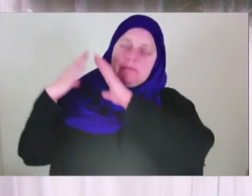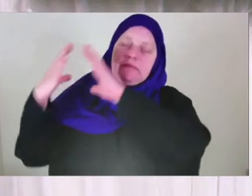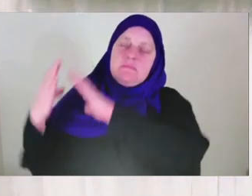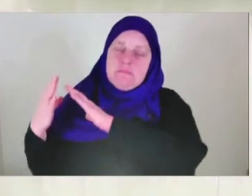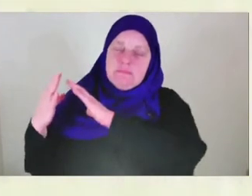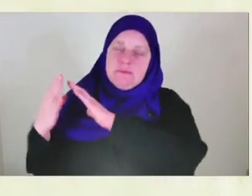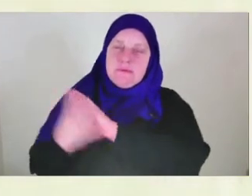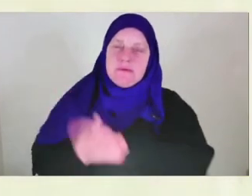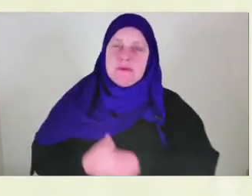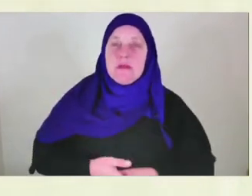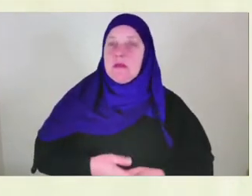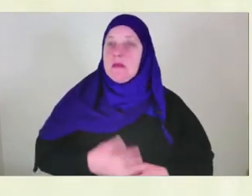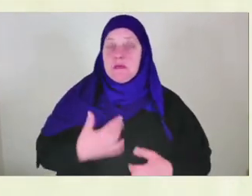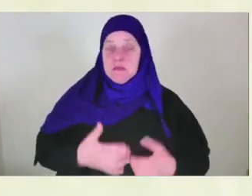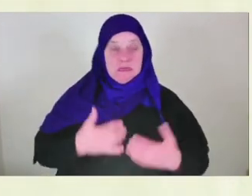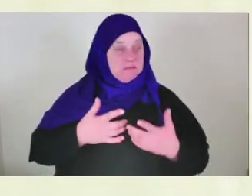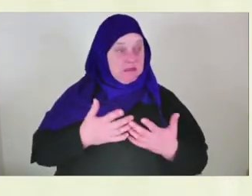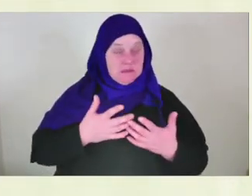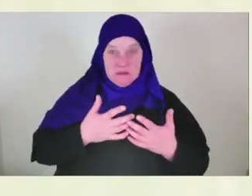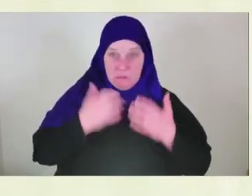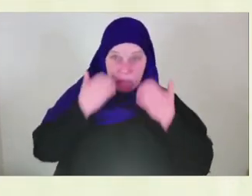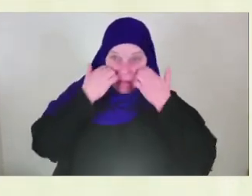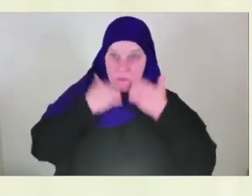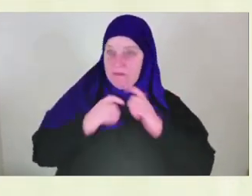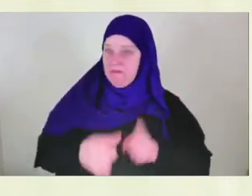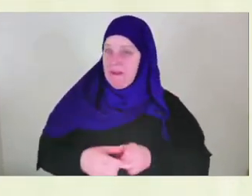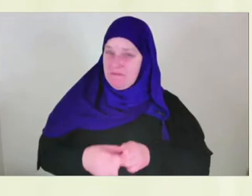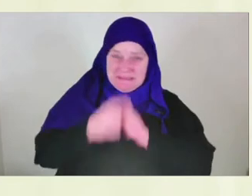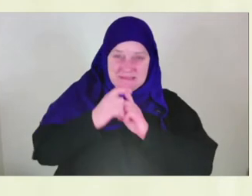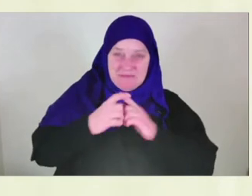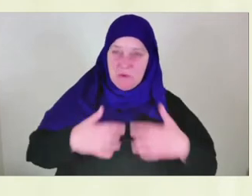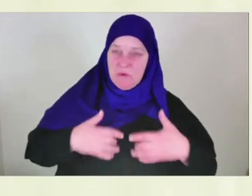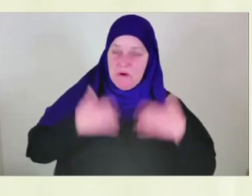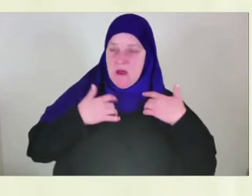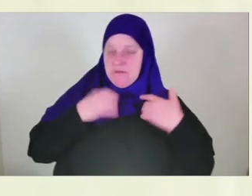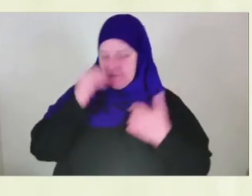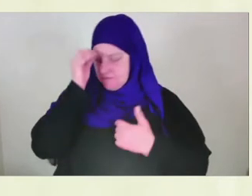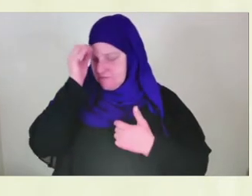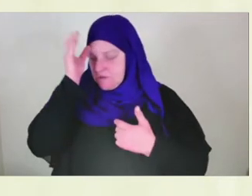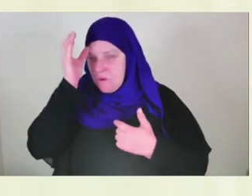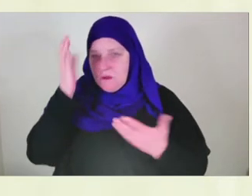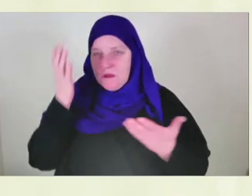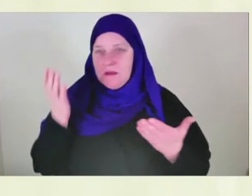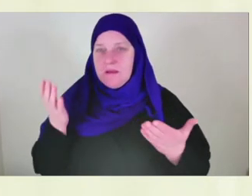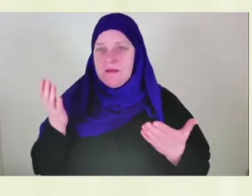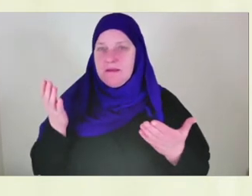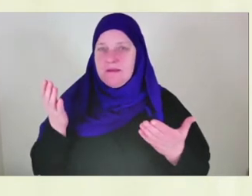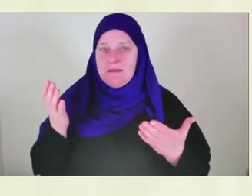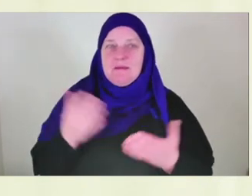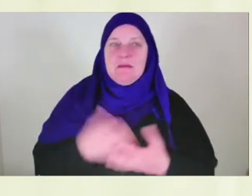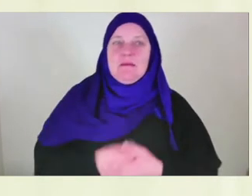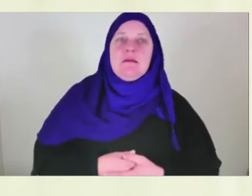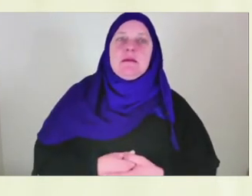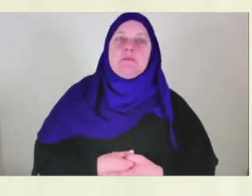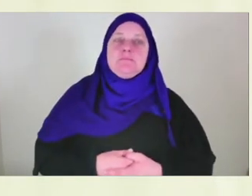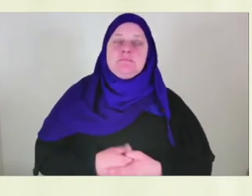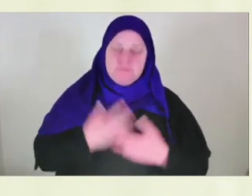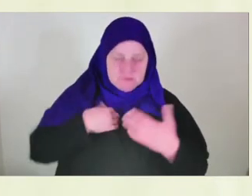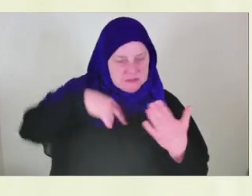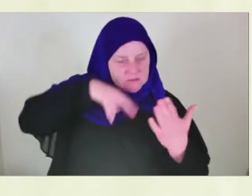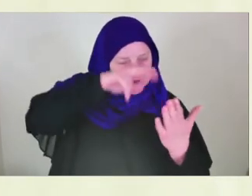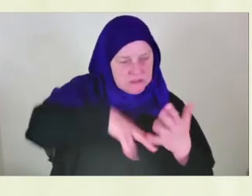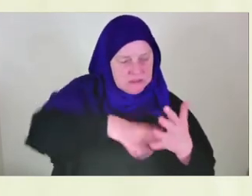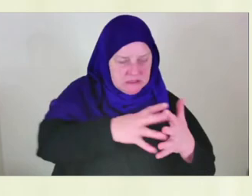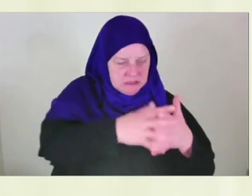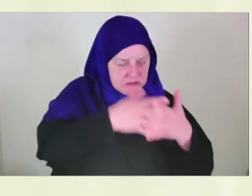it. It's something where you're in that position, you're able to extrapolate law. You have got that